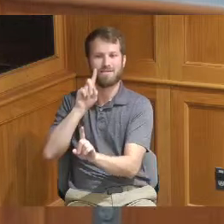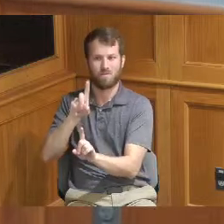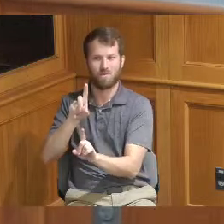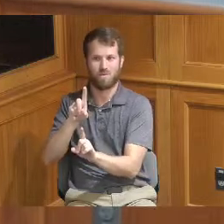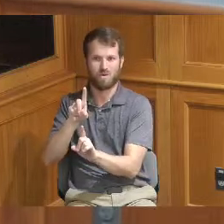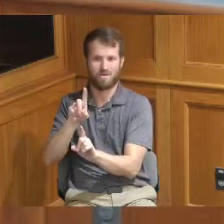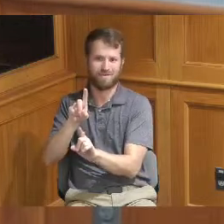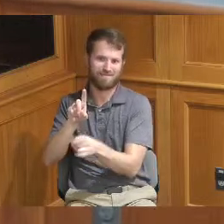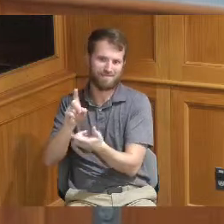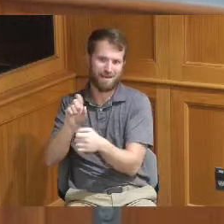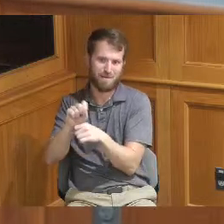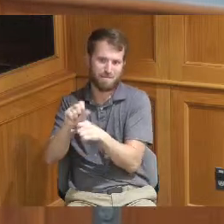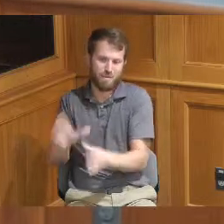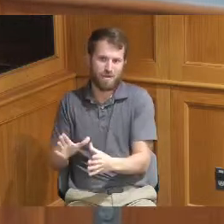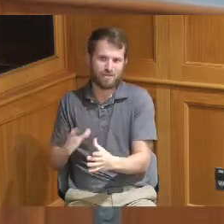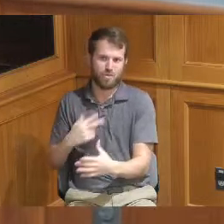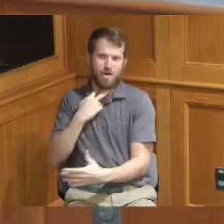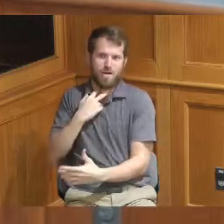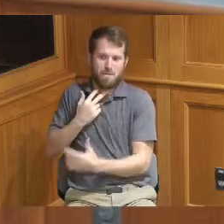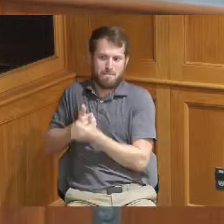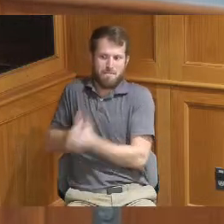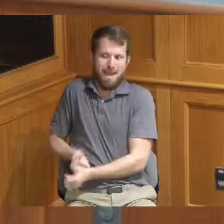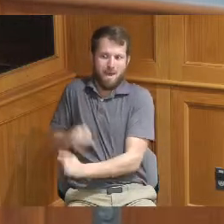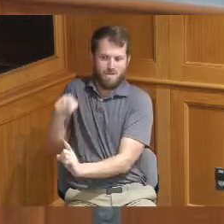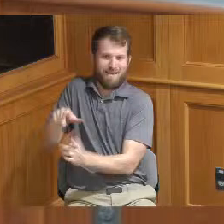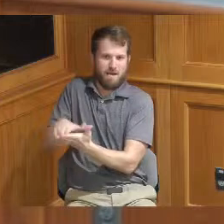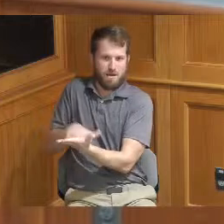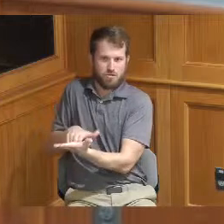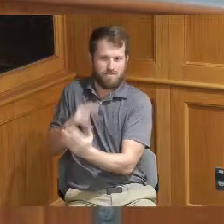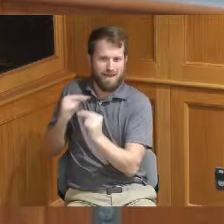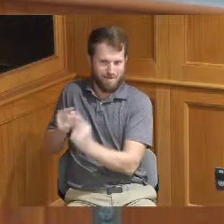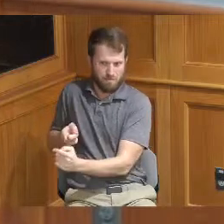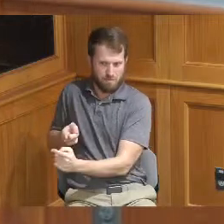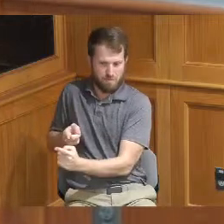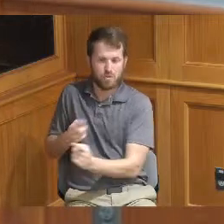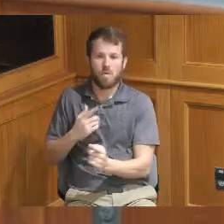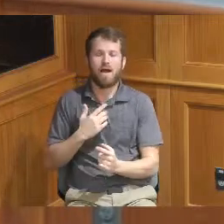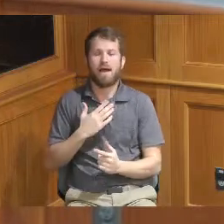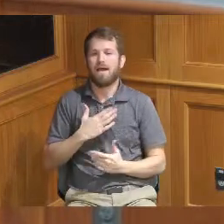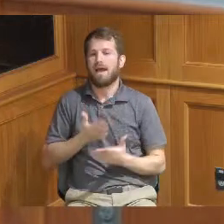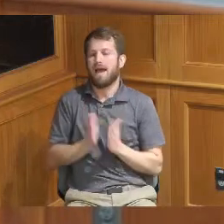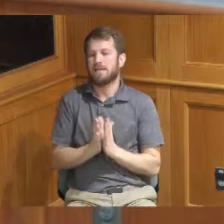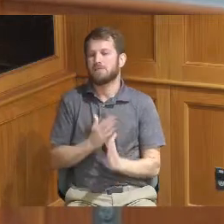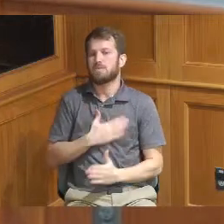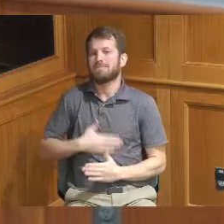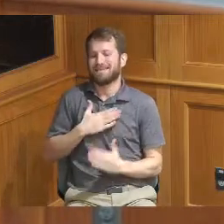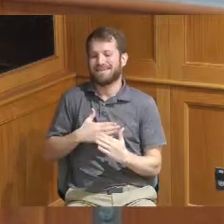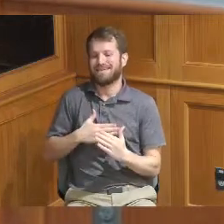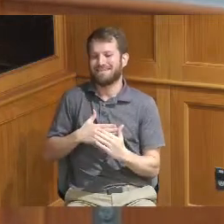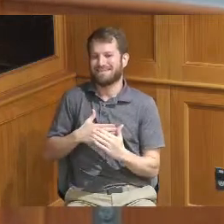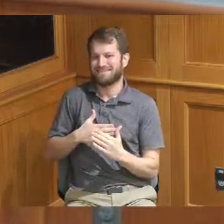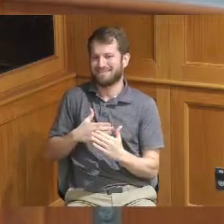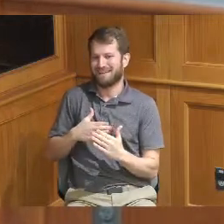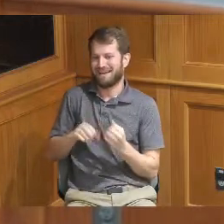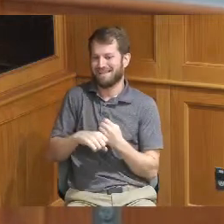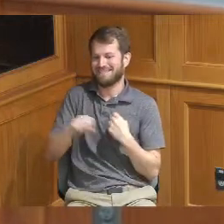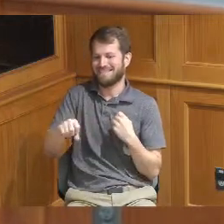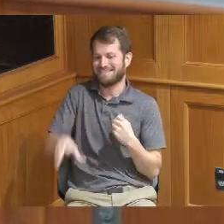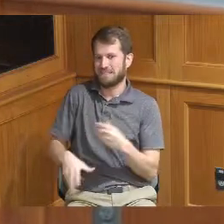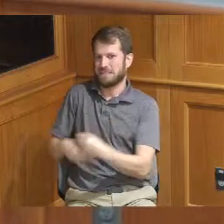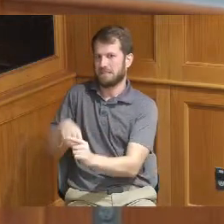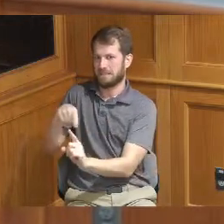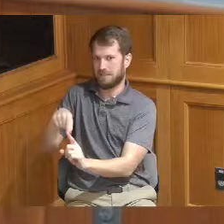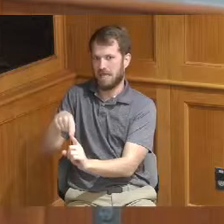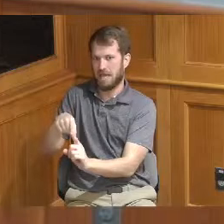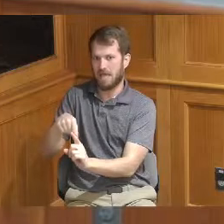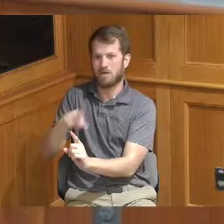the bargaining contract. So I'm asking you that you please extend the vacation time benefit that you extend to all